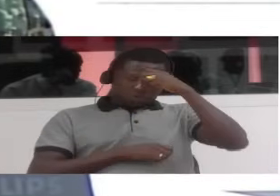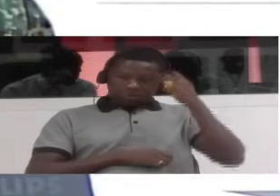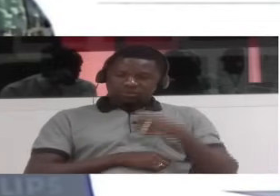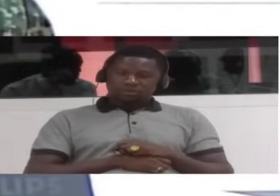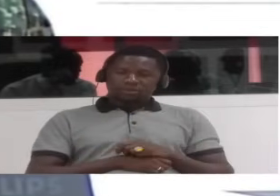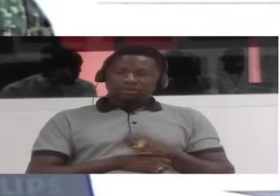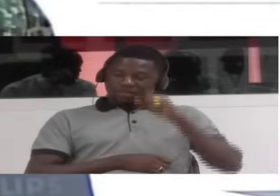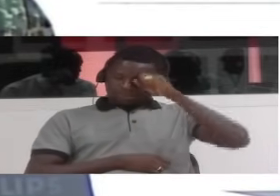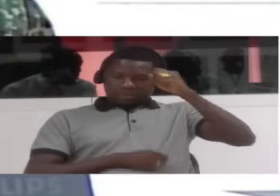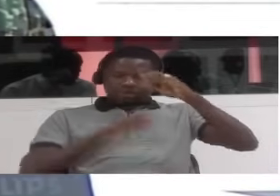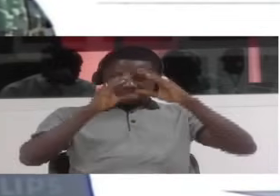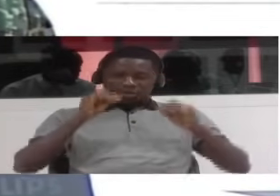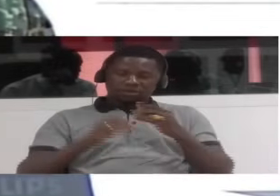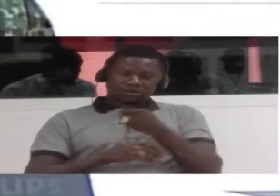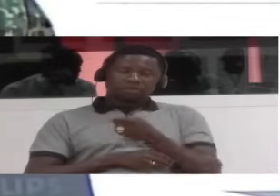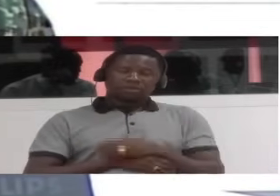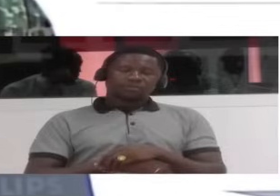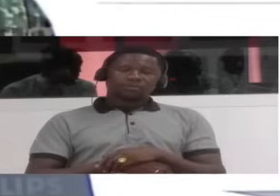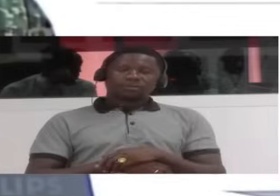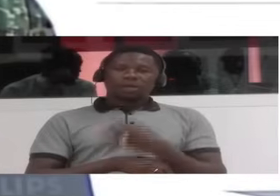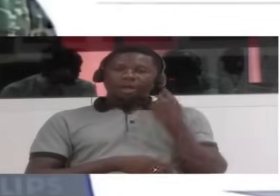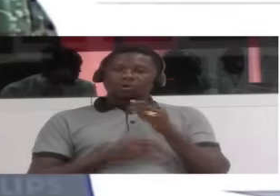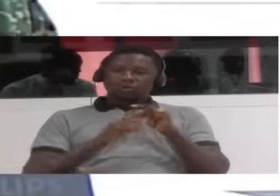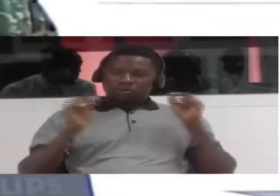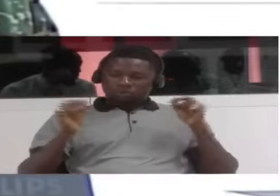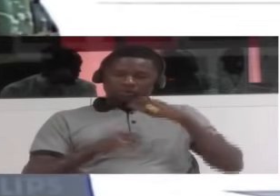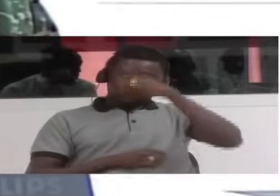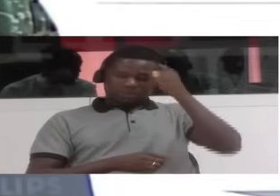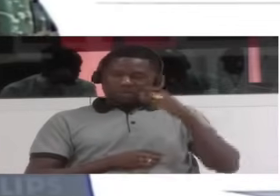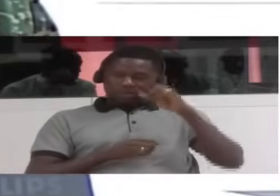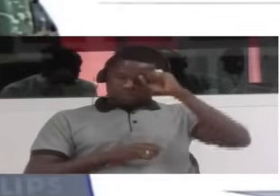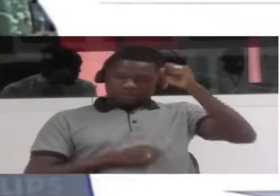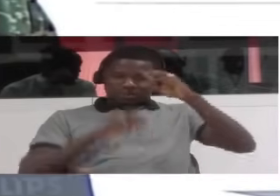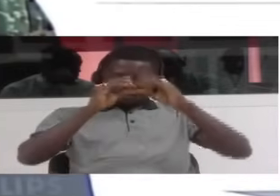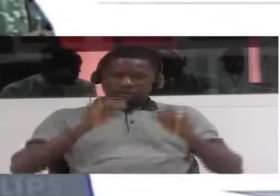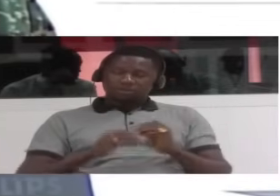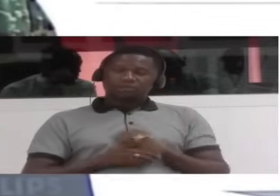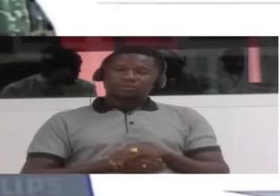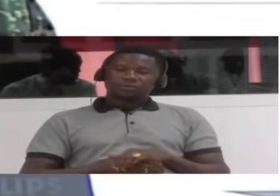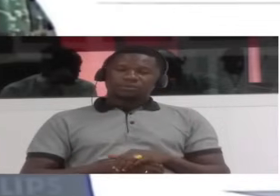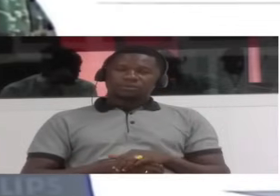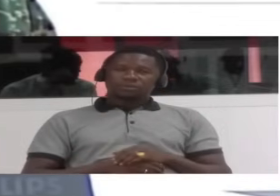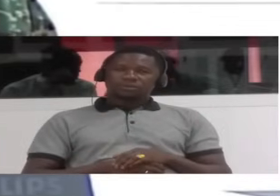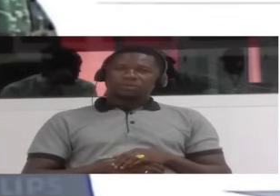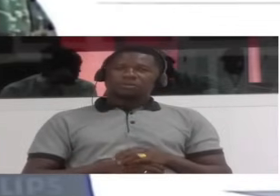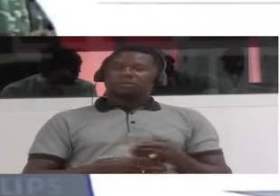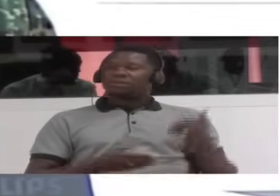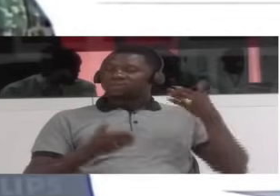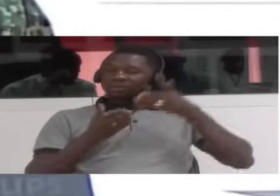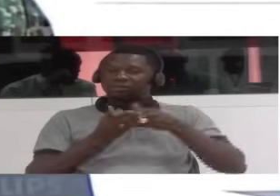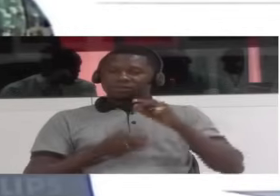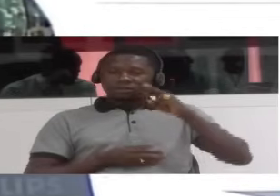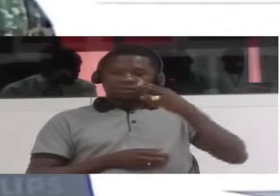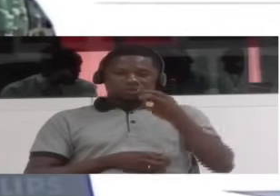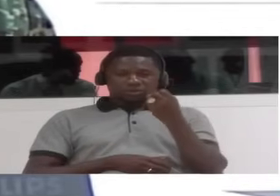how long did you work at the State Guards? Since the 22nd July up to the, after the change of